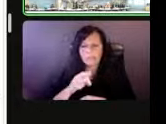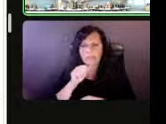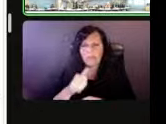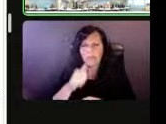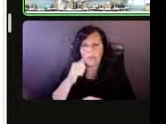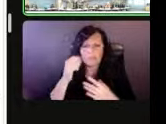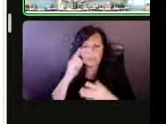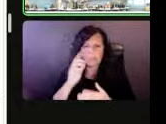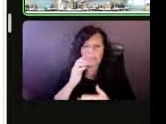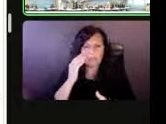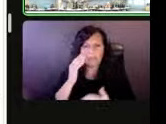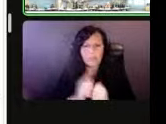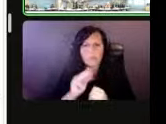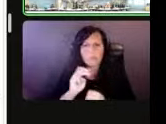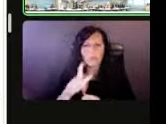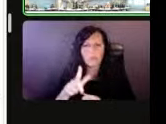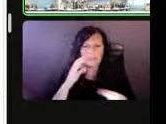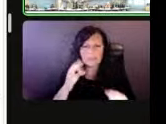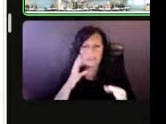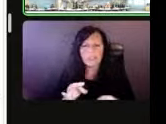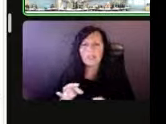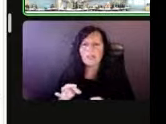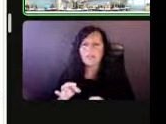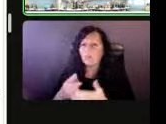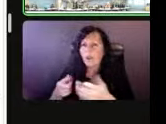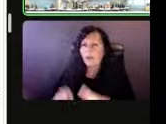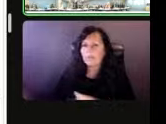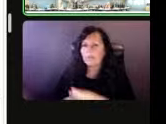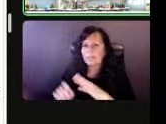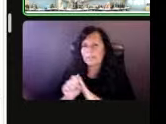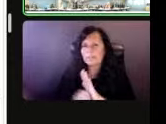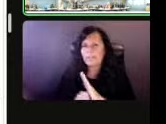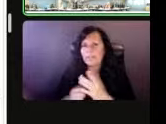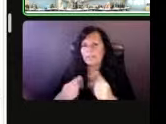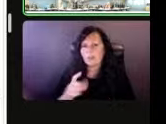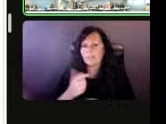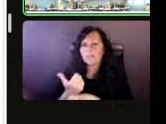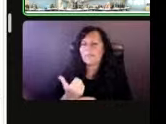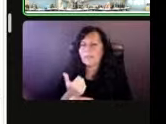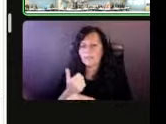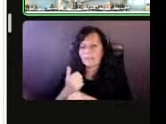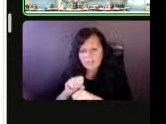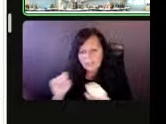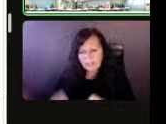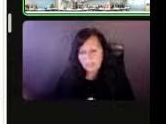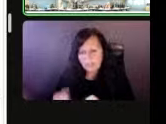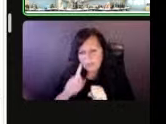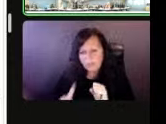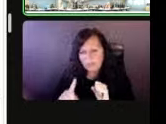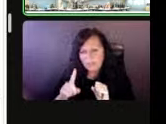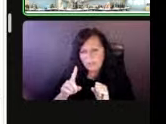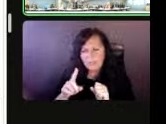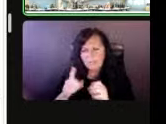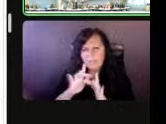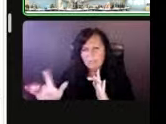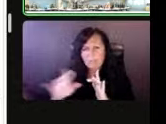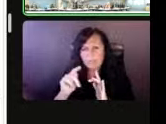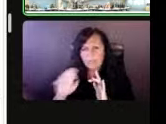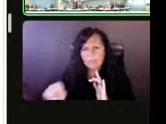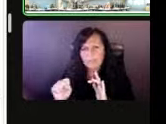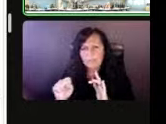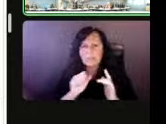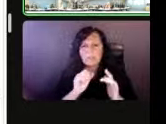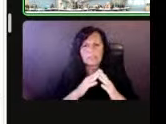basically the state tried to implement some legislative changes to the PERS system and lowered the PERS rates. The city continued to budget at the higher